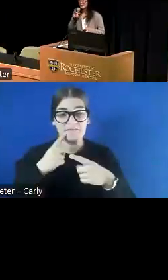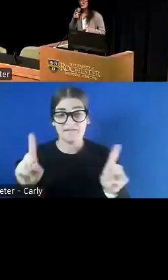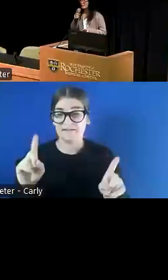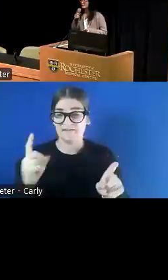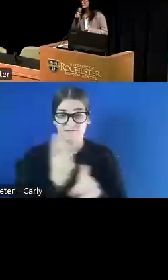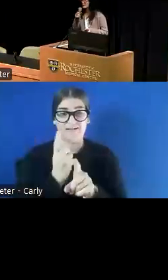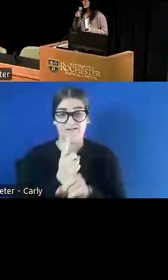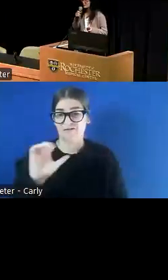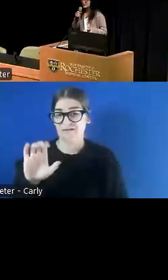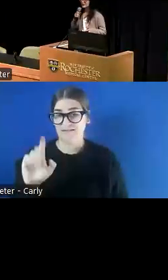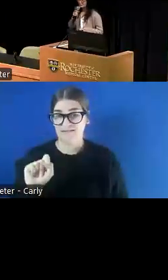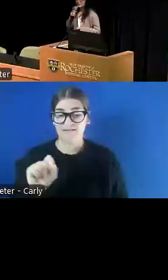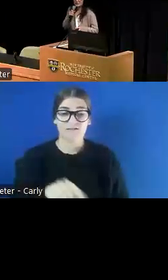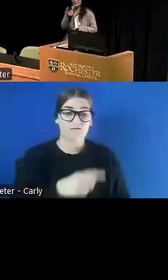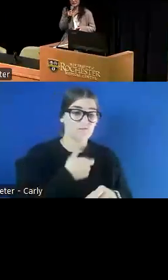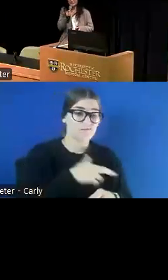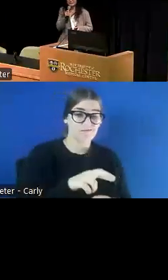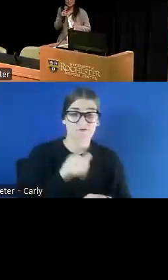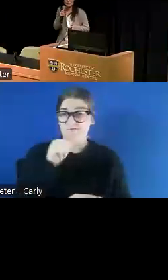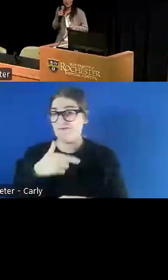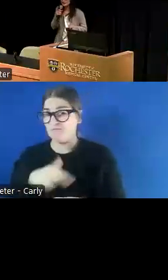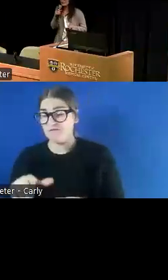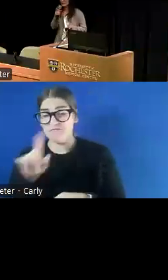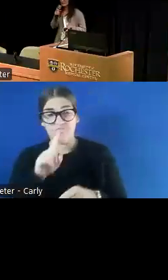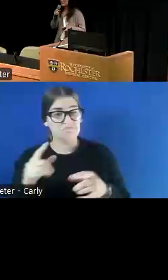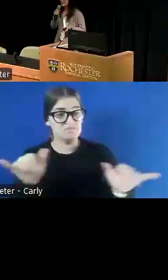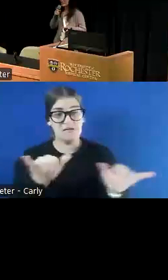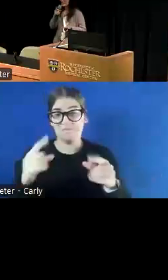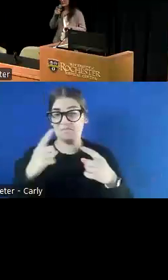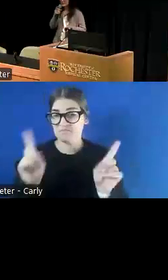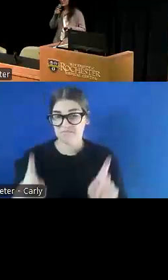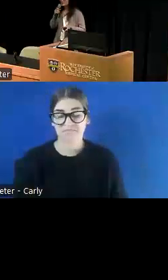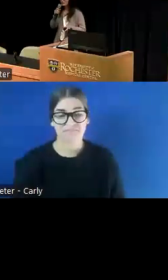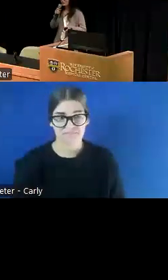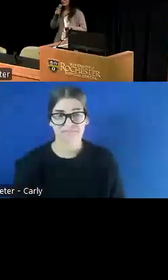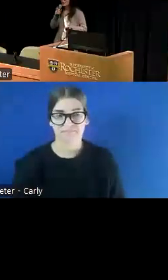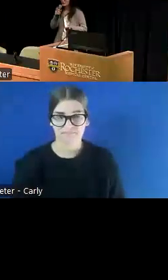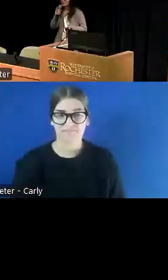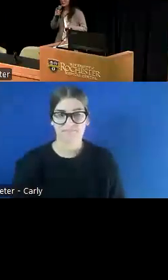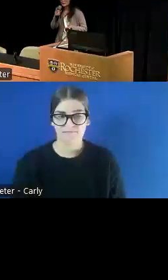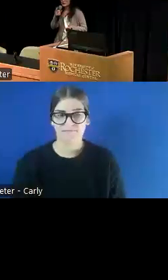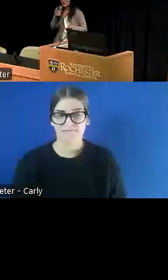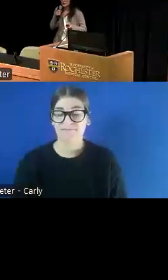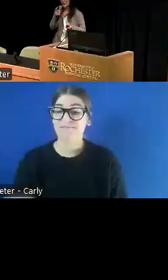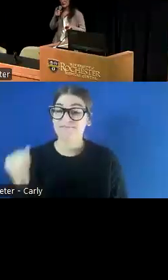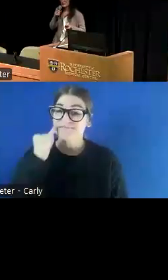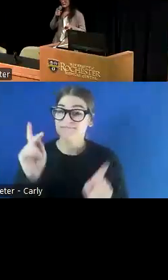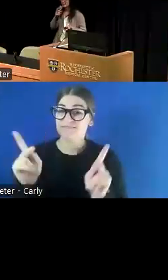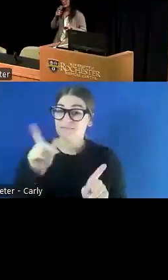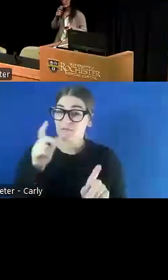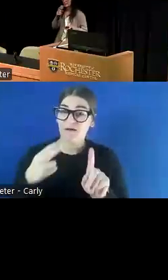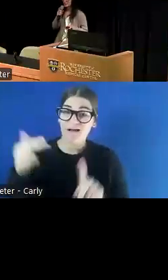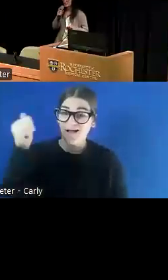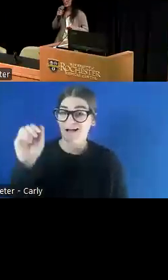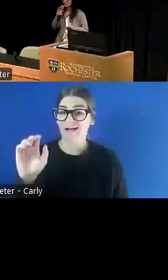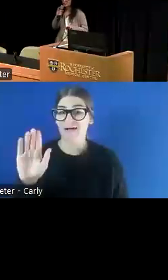CBT when it comes to reducing depressive symptoms and suicidal thoughts, especially for participants with higher